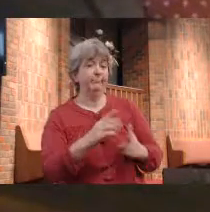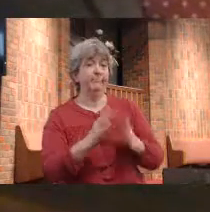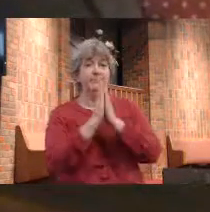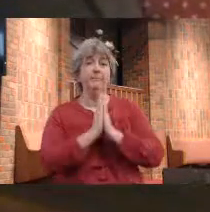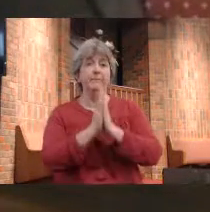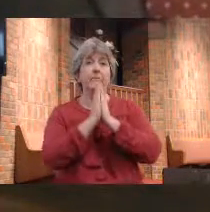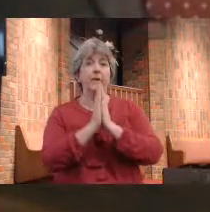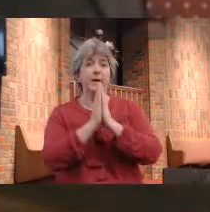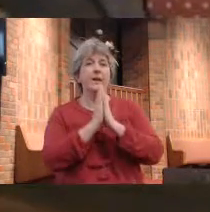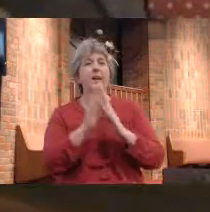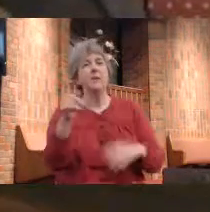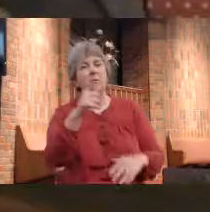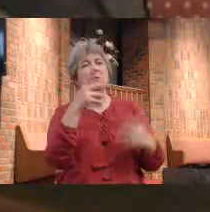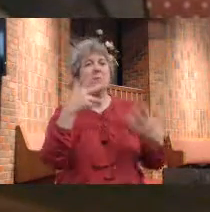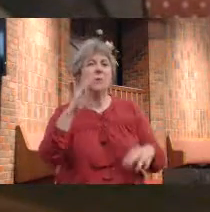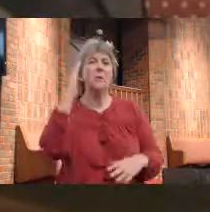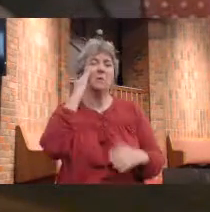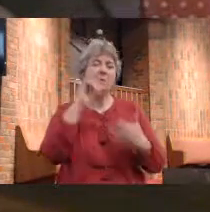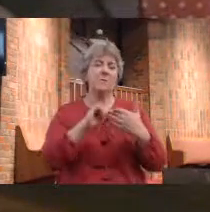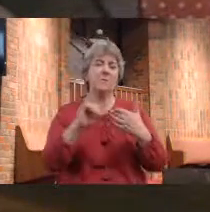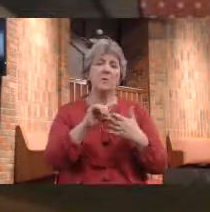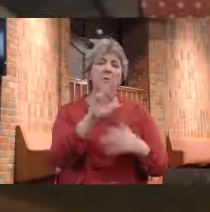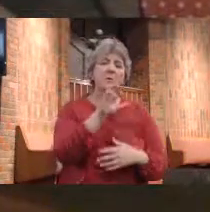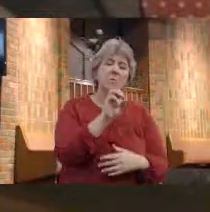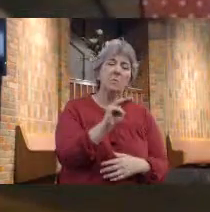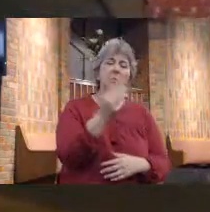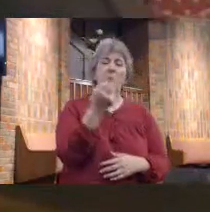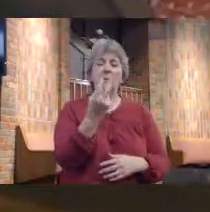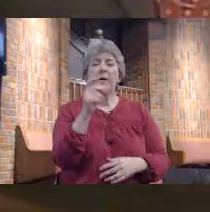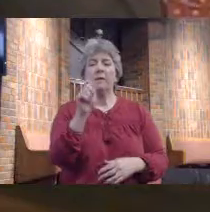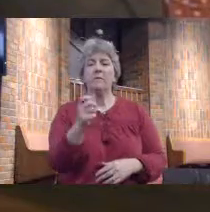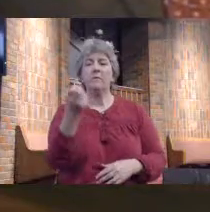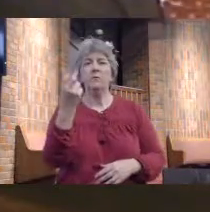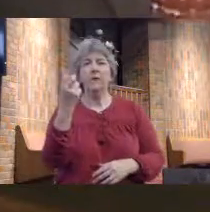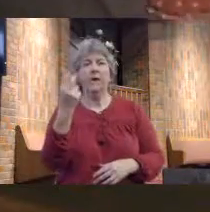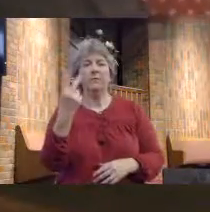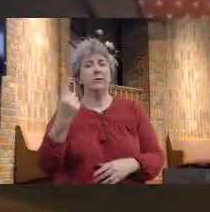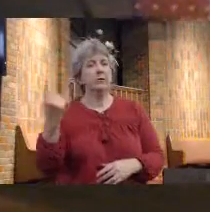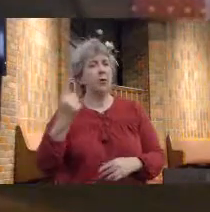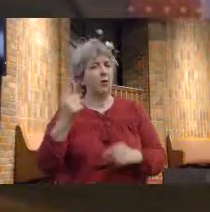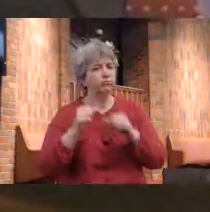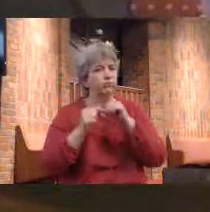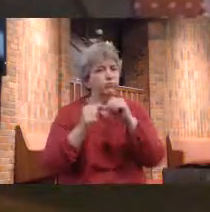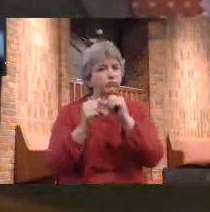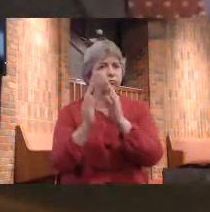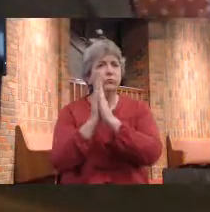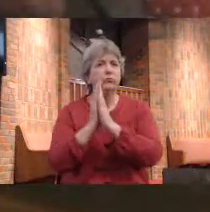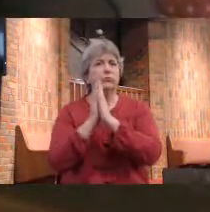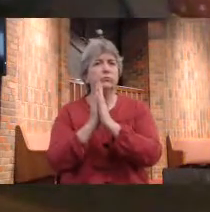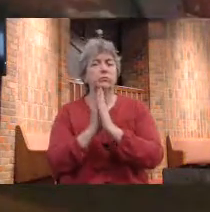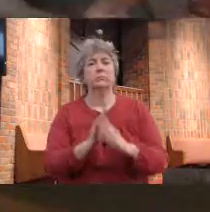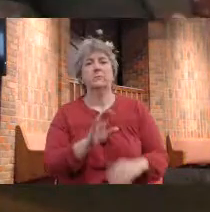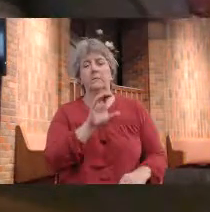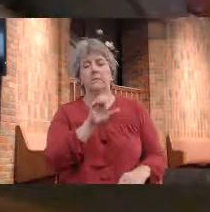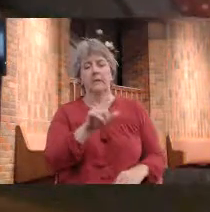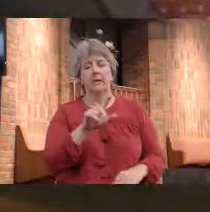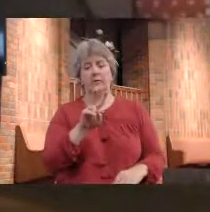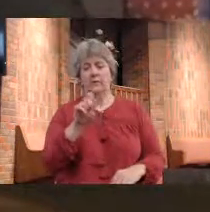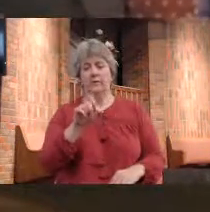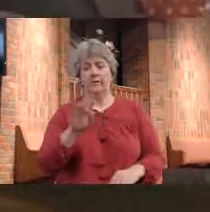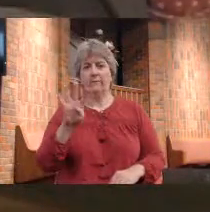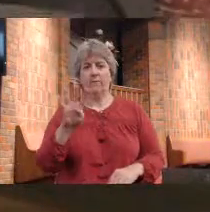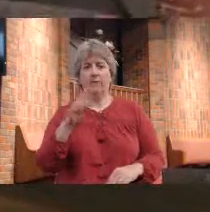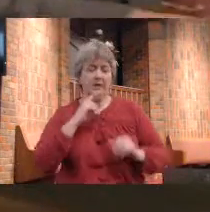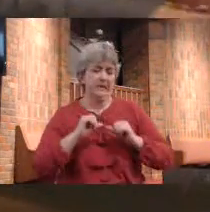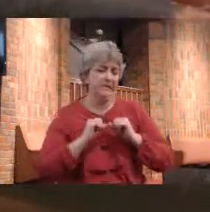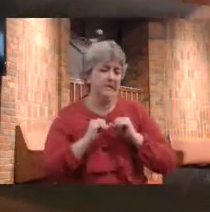And you're familiar with these. Romans chapter 12, verse 12. Continue steadfast in prayer. Or Colossians 4, 2. Continuing earnestly in